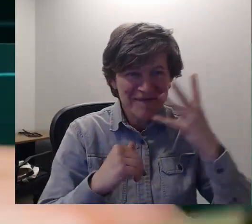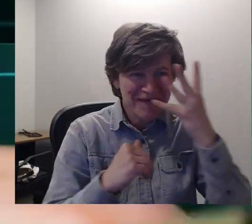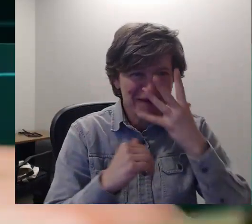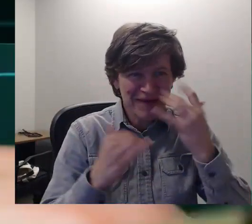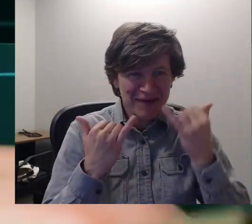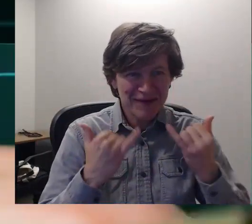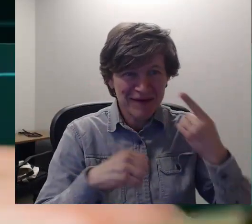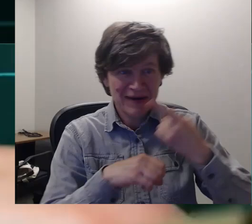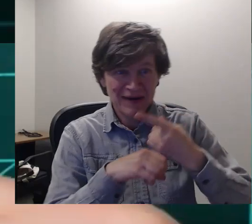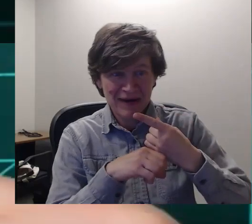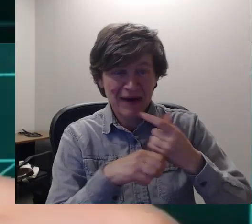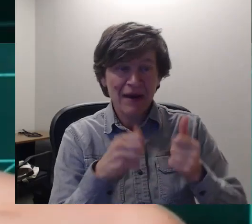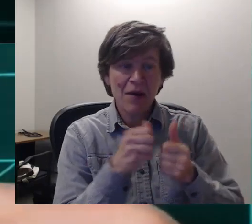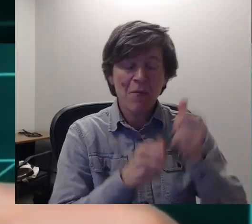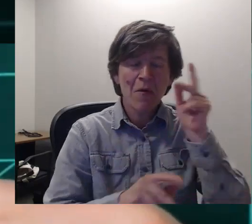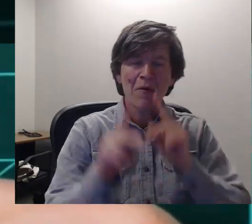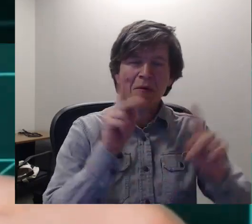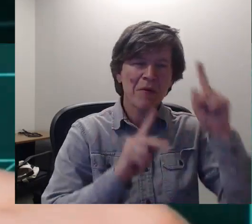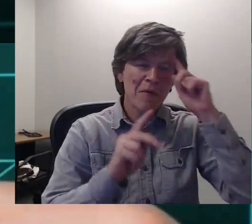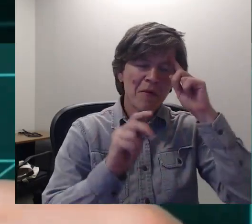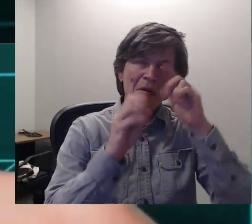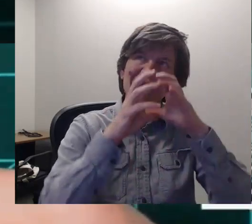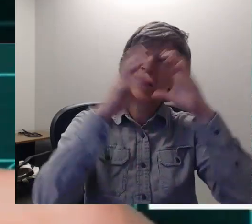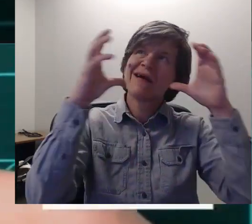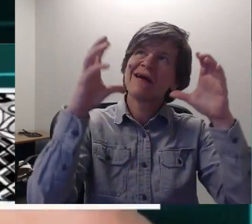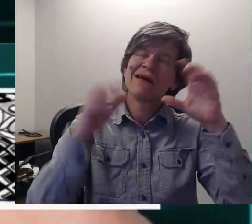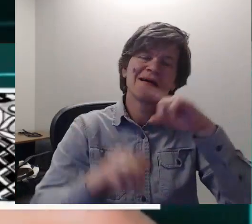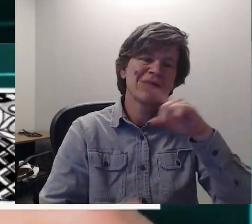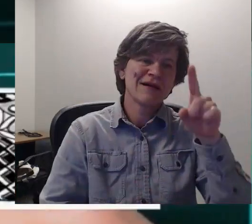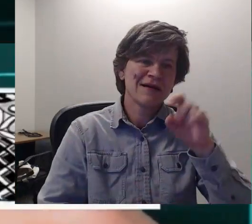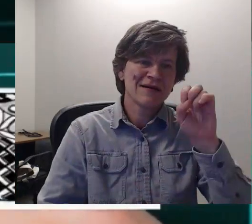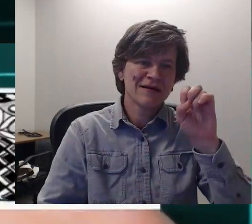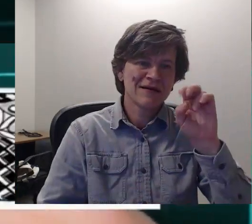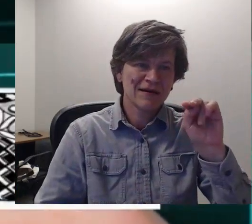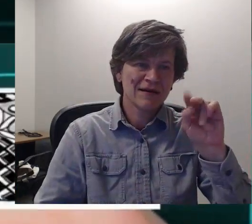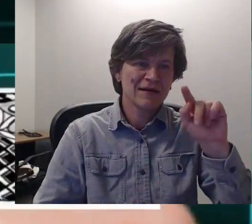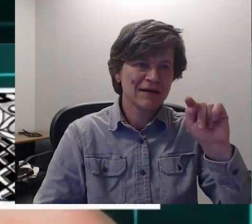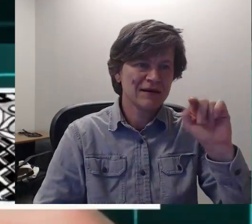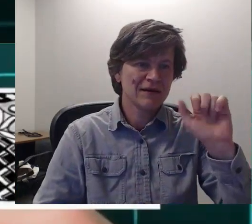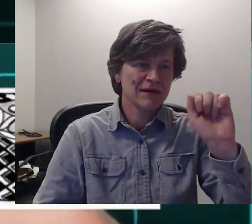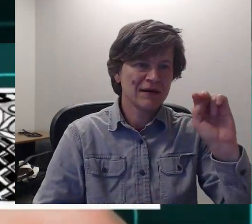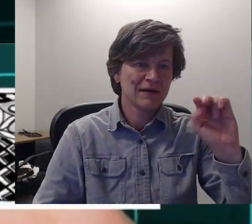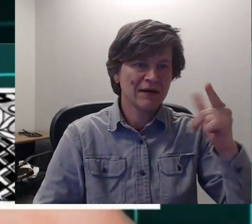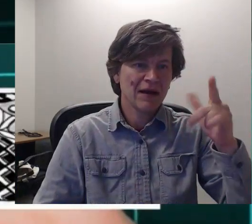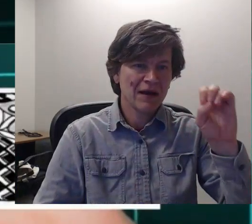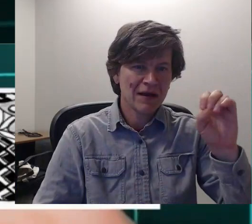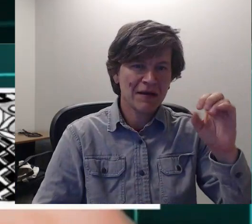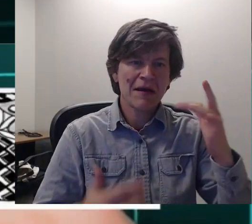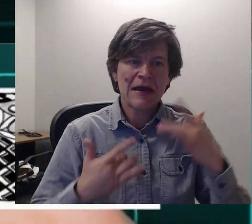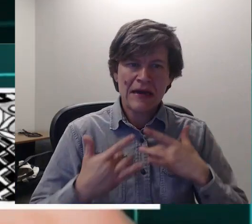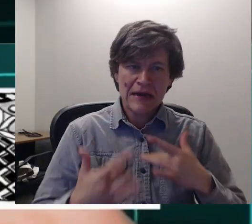think about Zentangles, they're thinking about tiles. A Zentangle tile